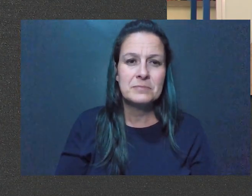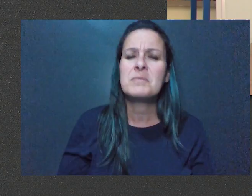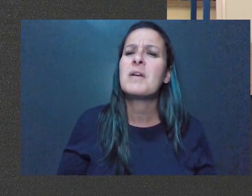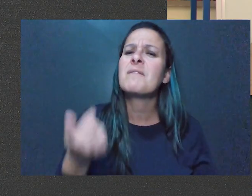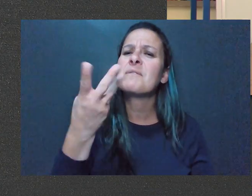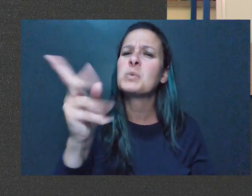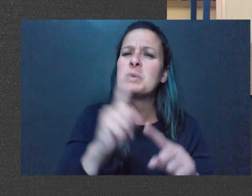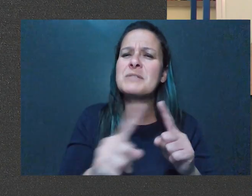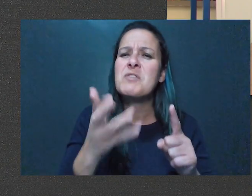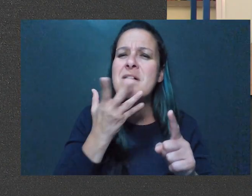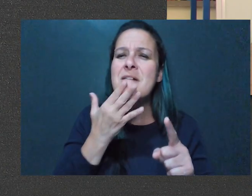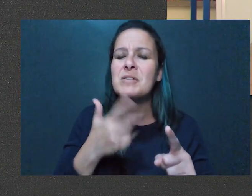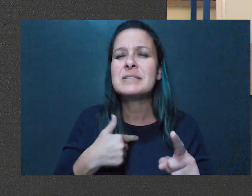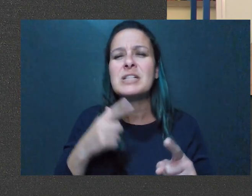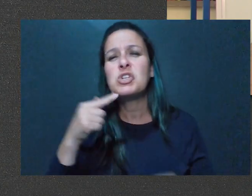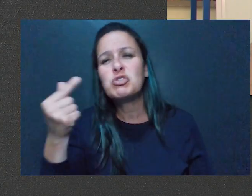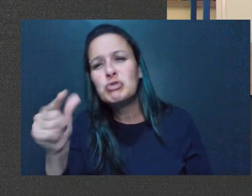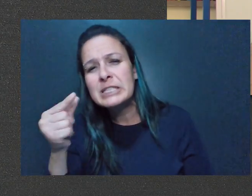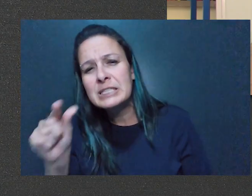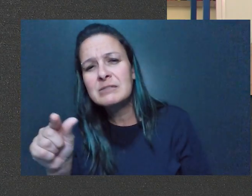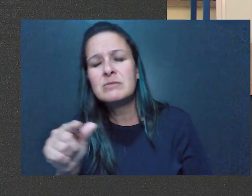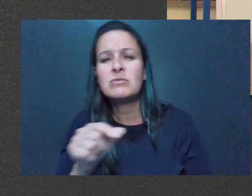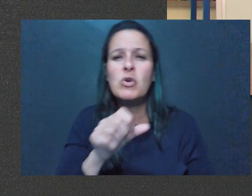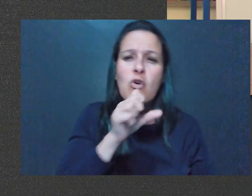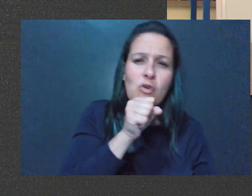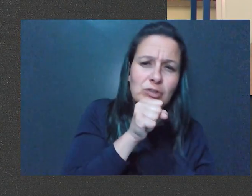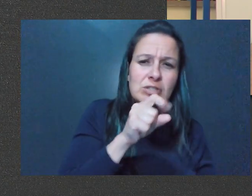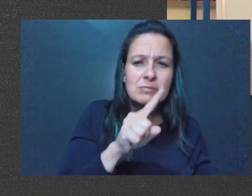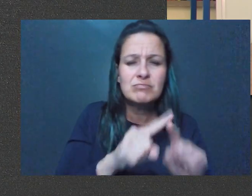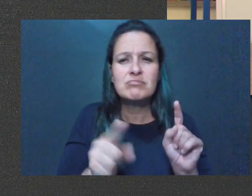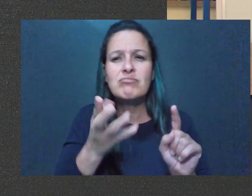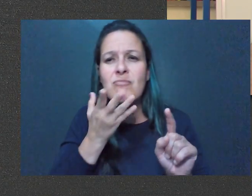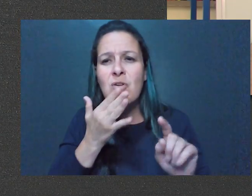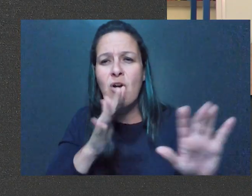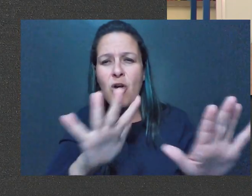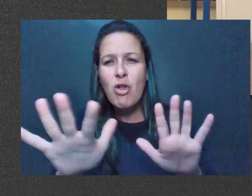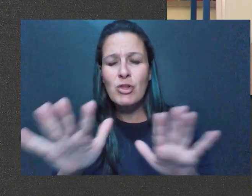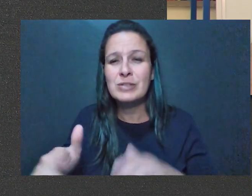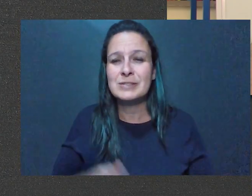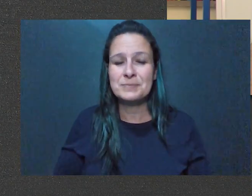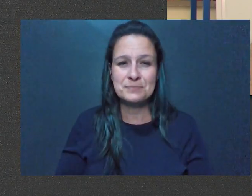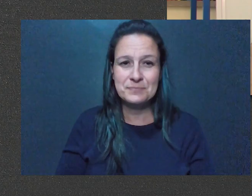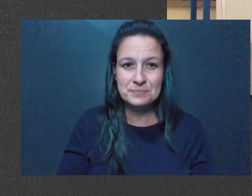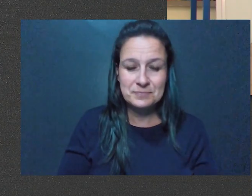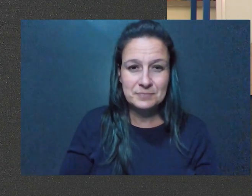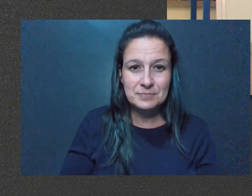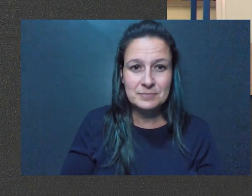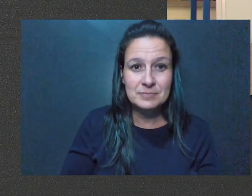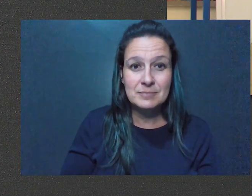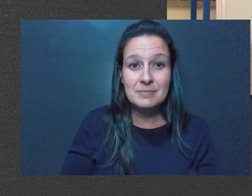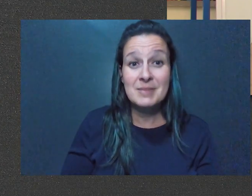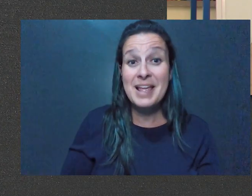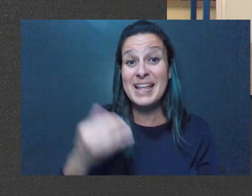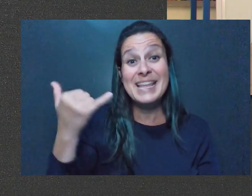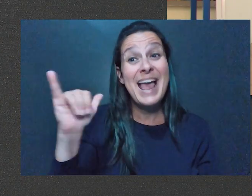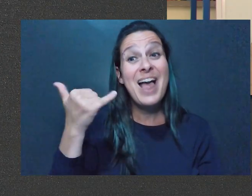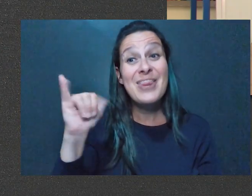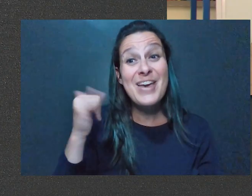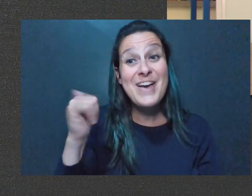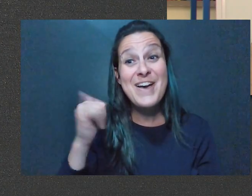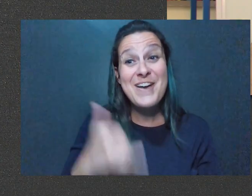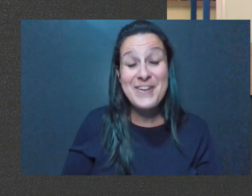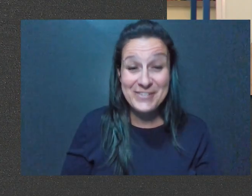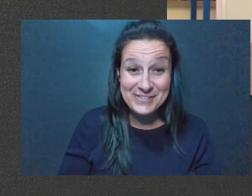different colors. I'm gonna try a few different colors. I'm putting orange and green. I think I'm gonna do yellow.